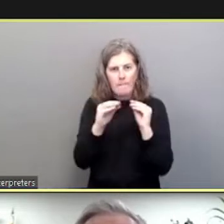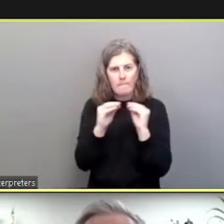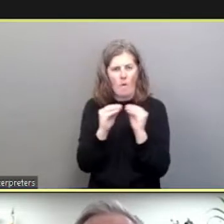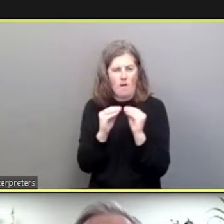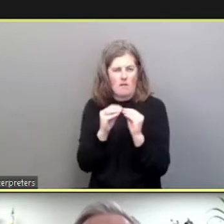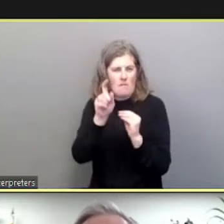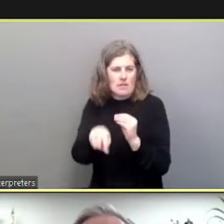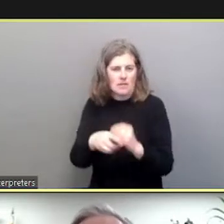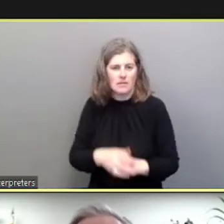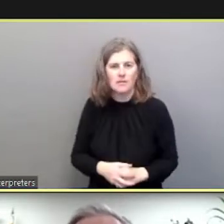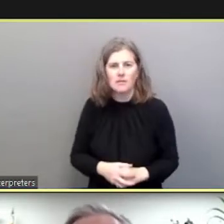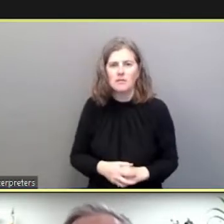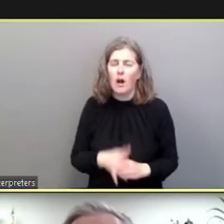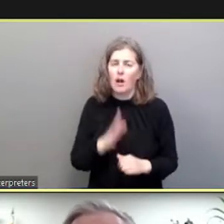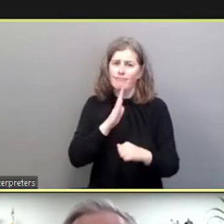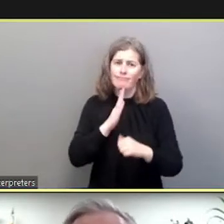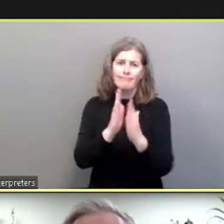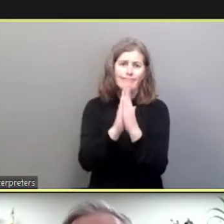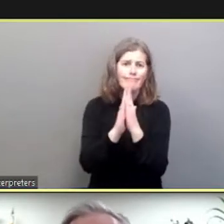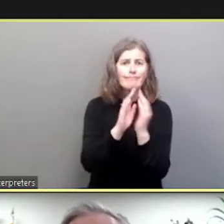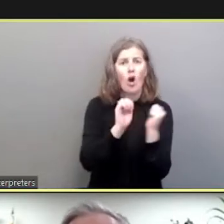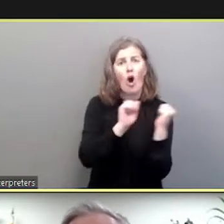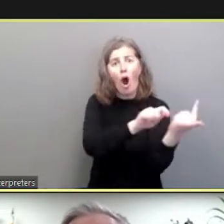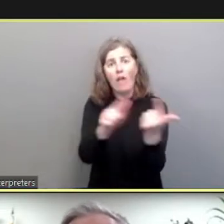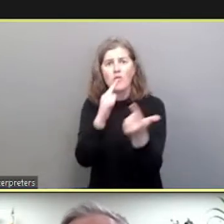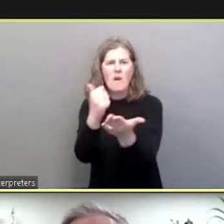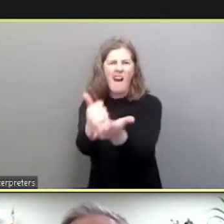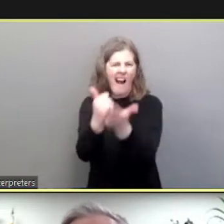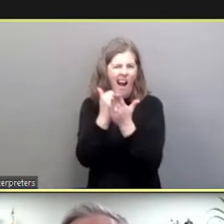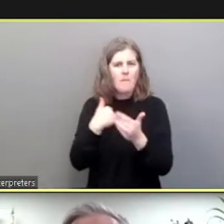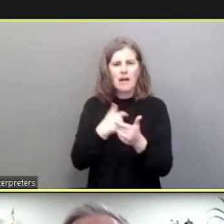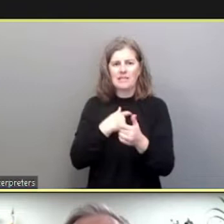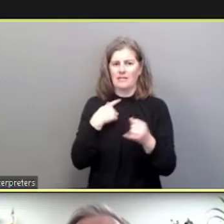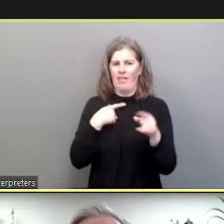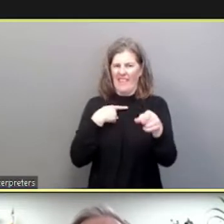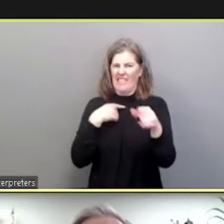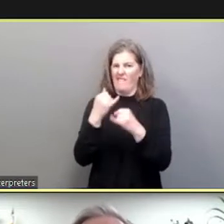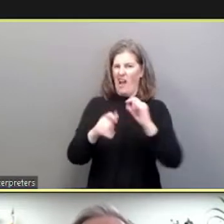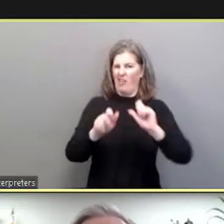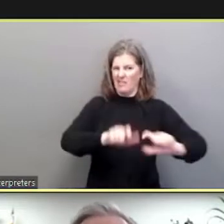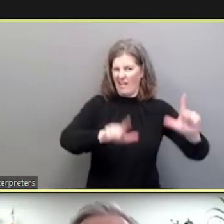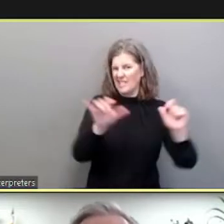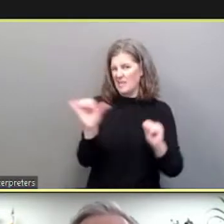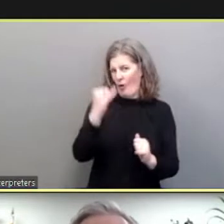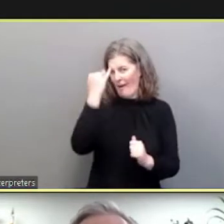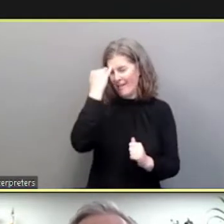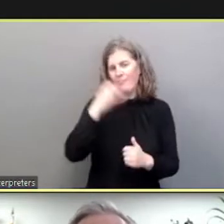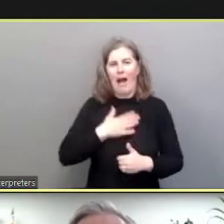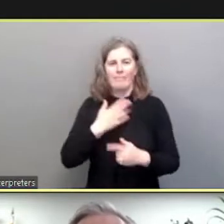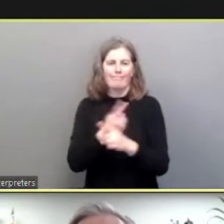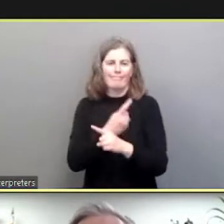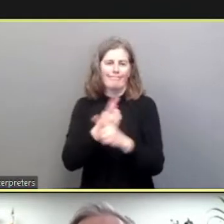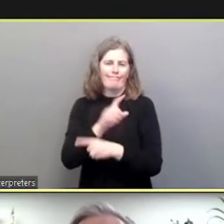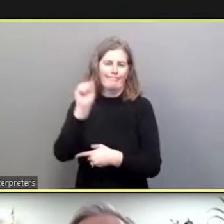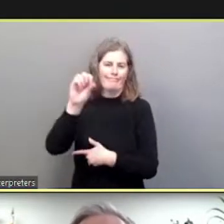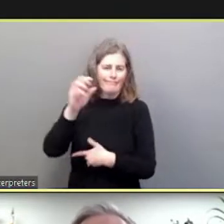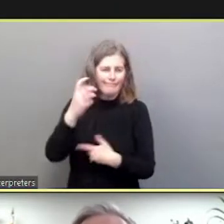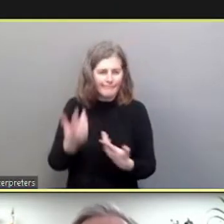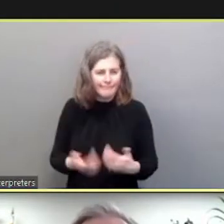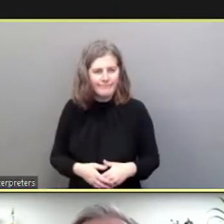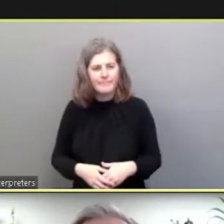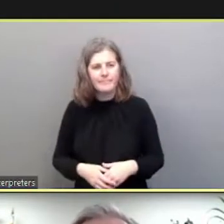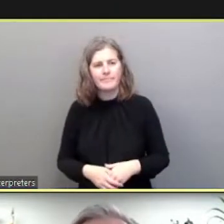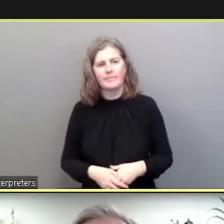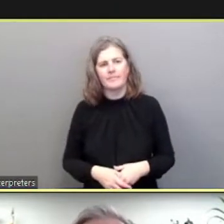So calling on all of you to help us. Final slide is similar to the usual final slide. We're